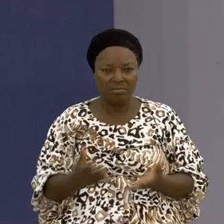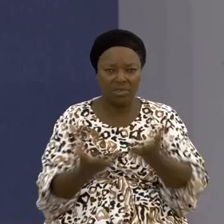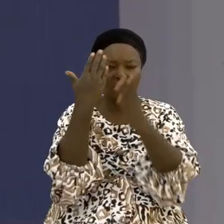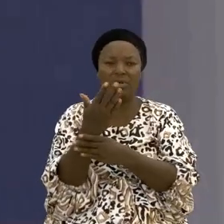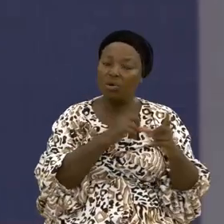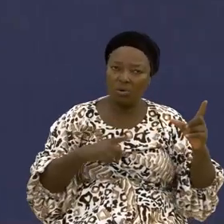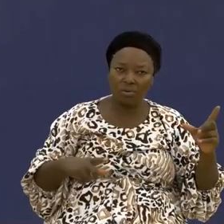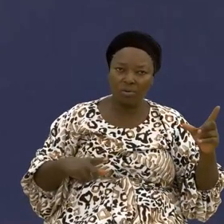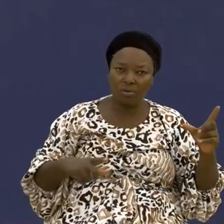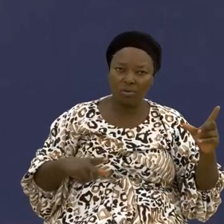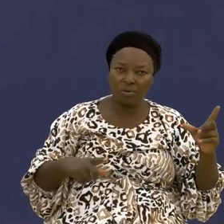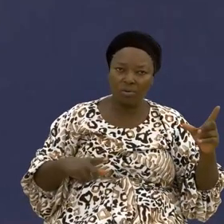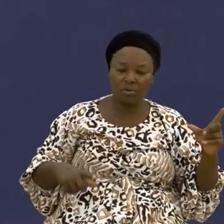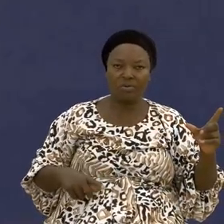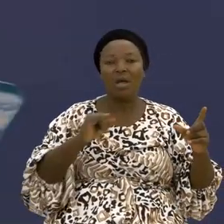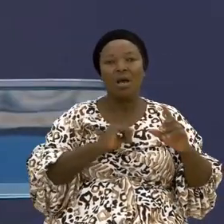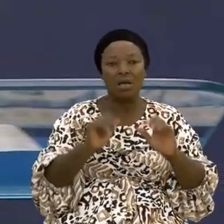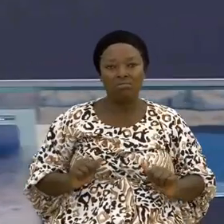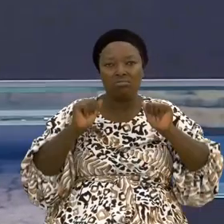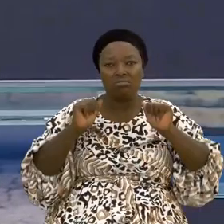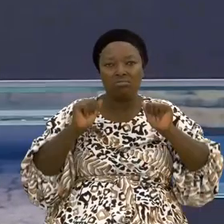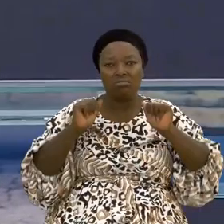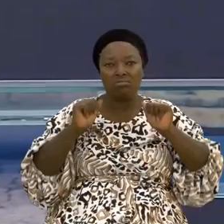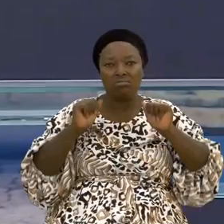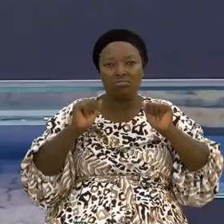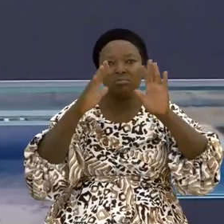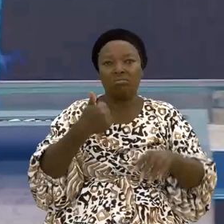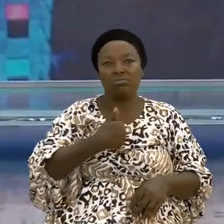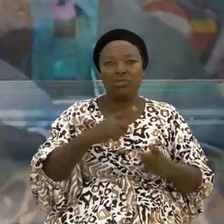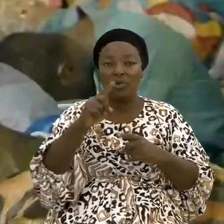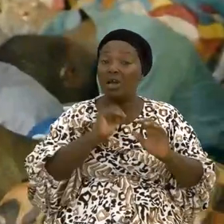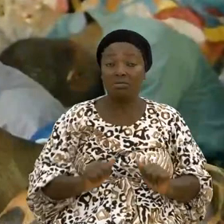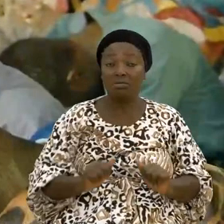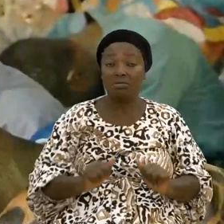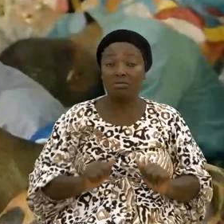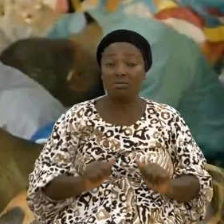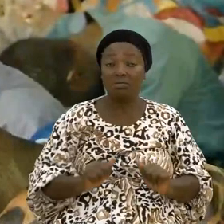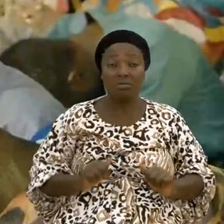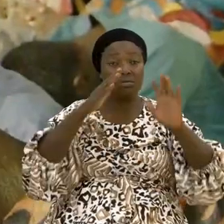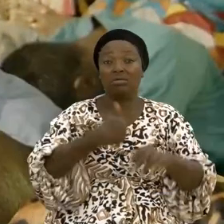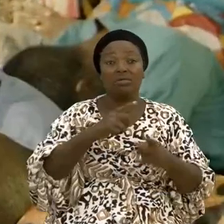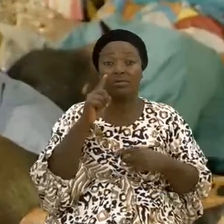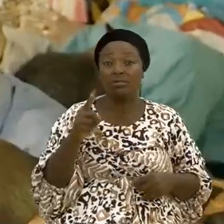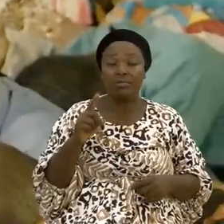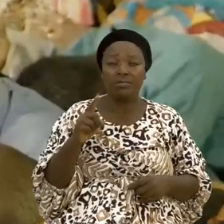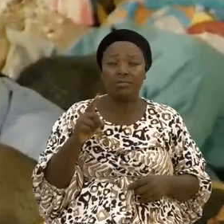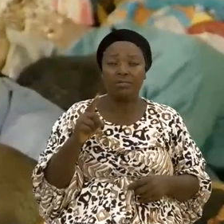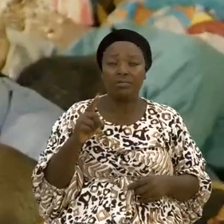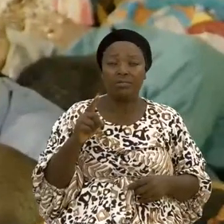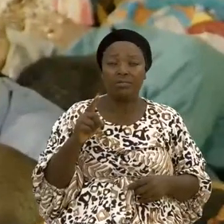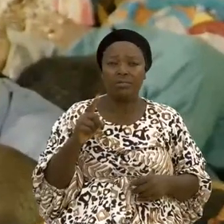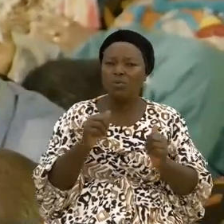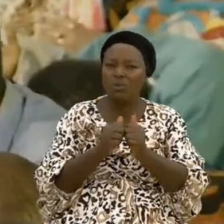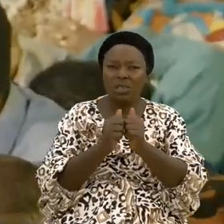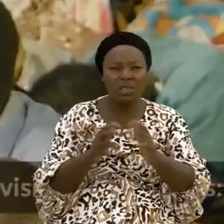Lord, I give over myself unto you. I surrender myself unto you.